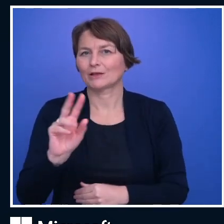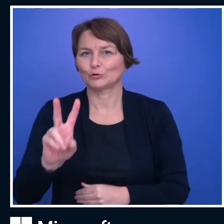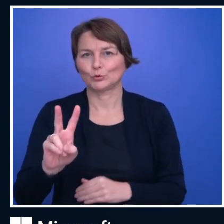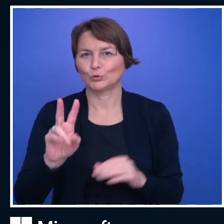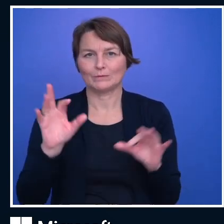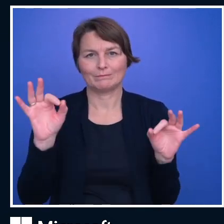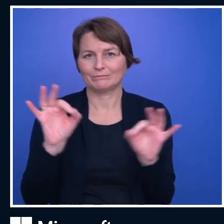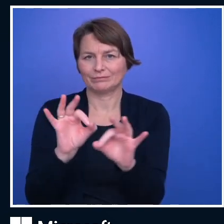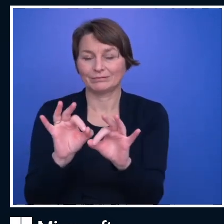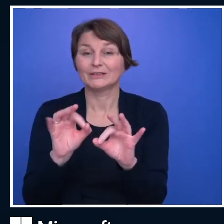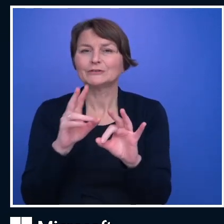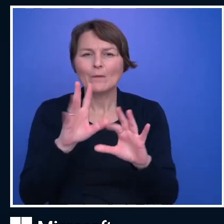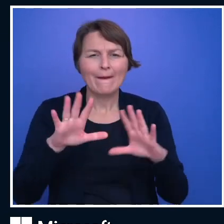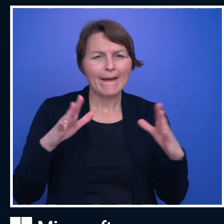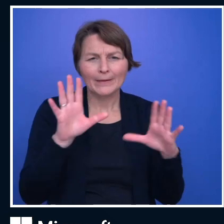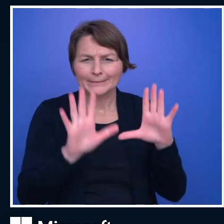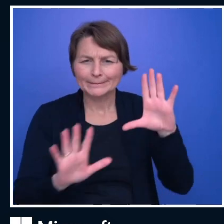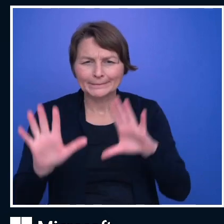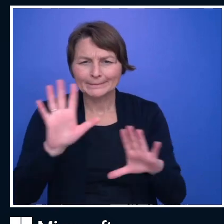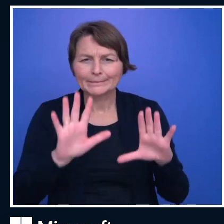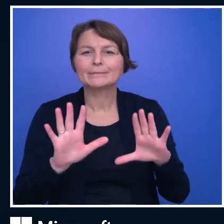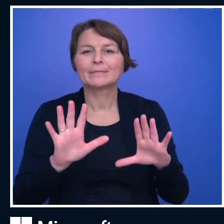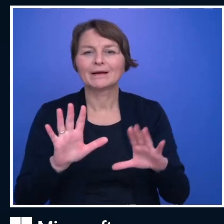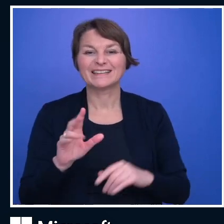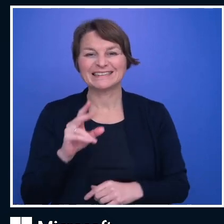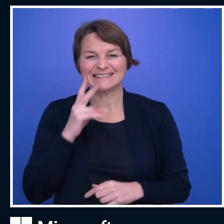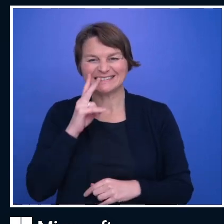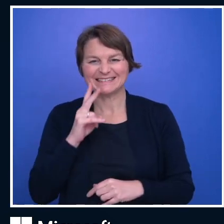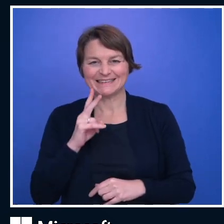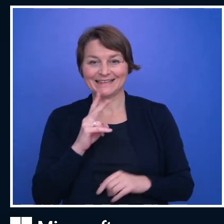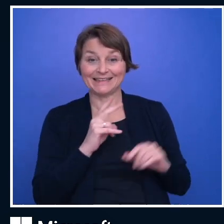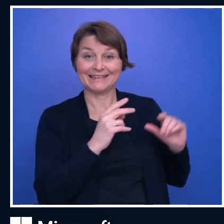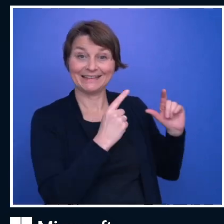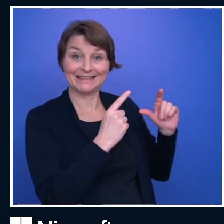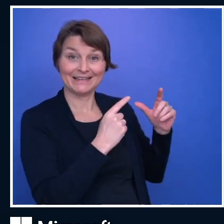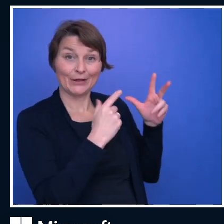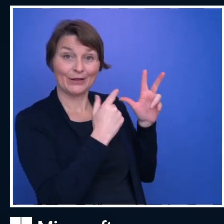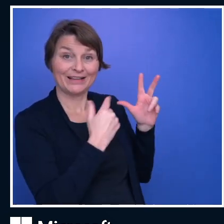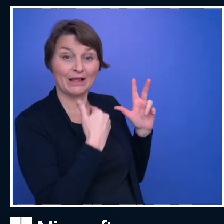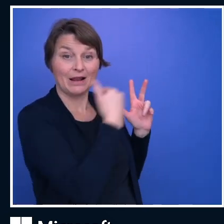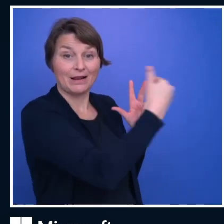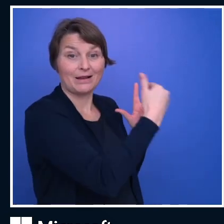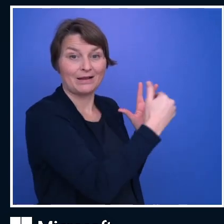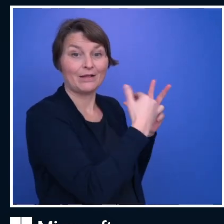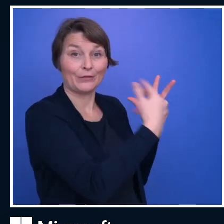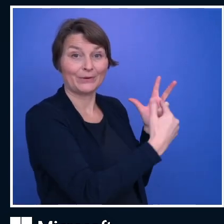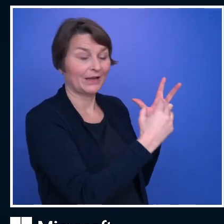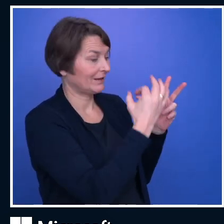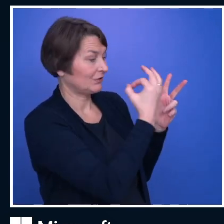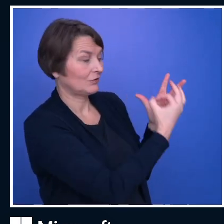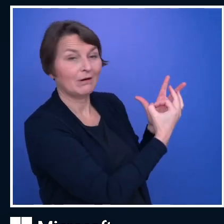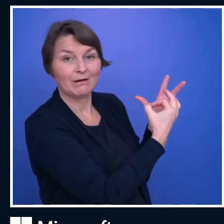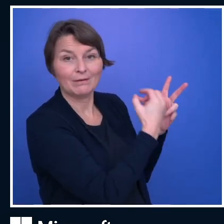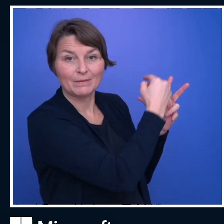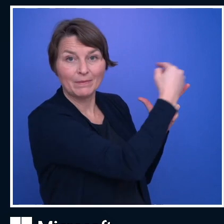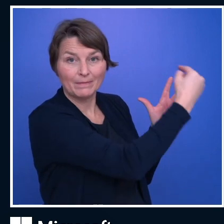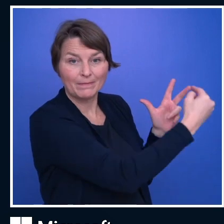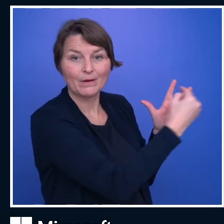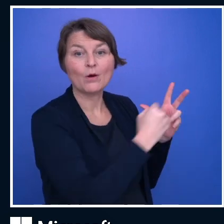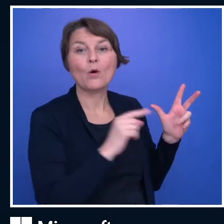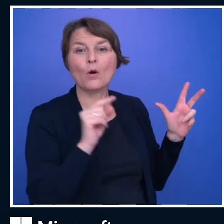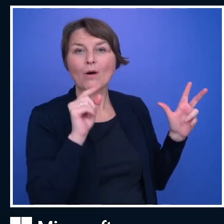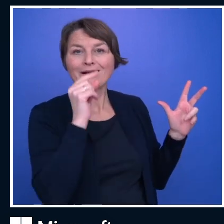majority of these 5 points, 4 of them belong to omega 1. So you automatically put x epsilon